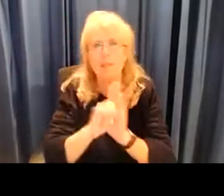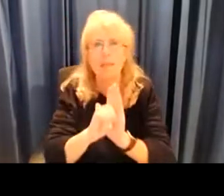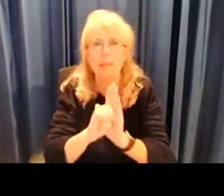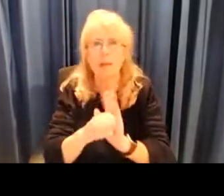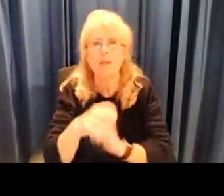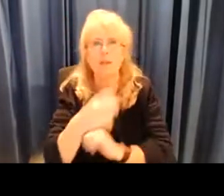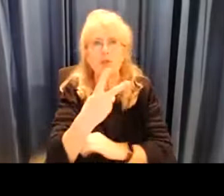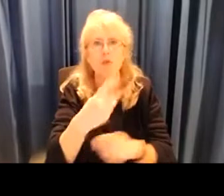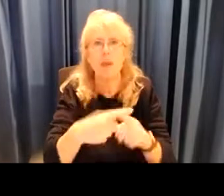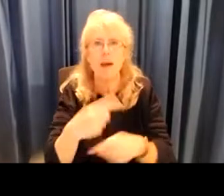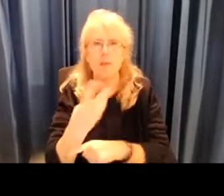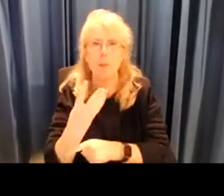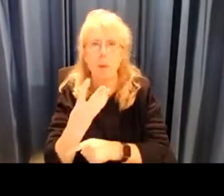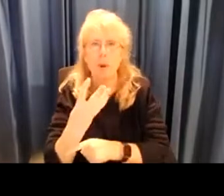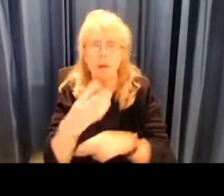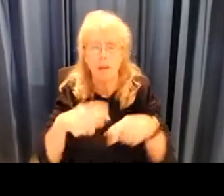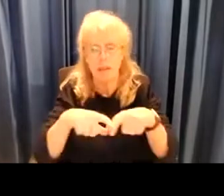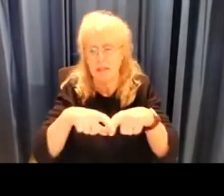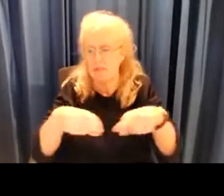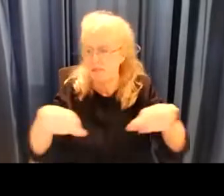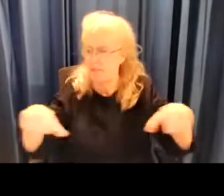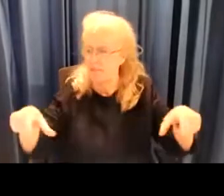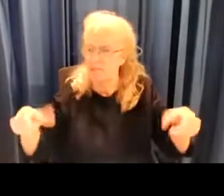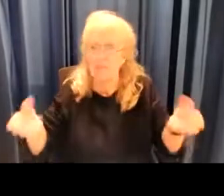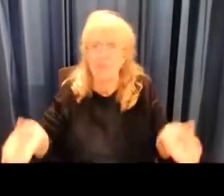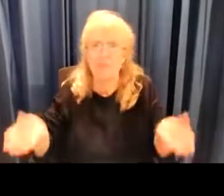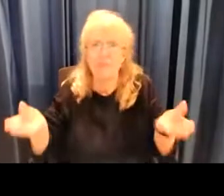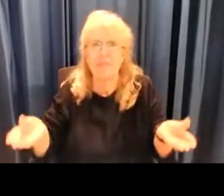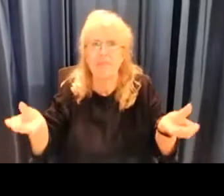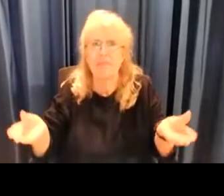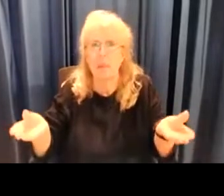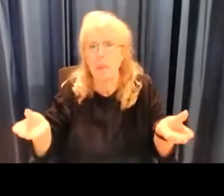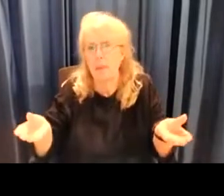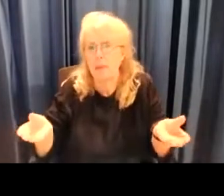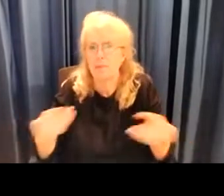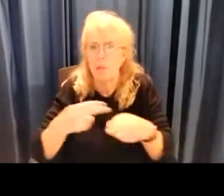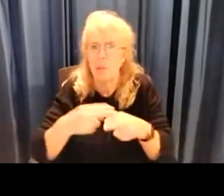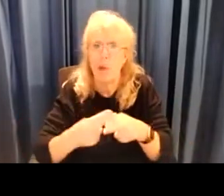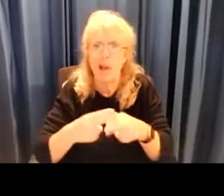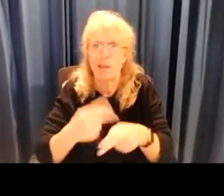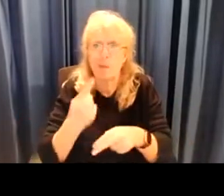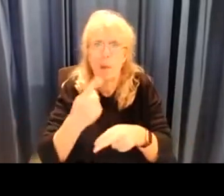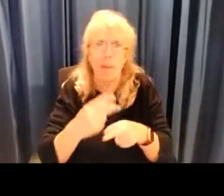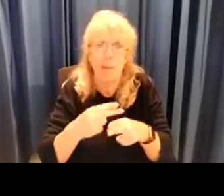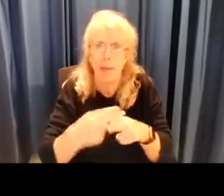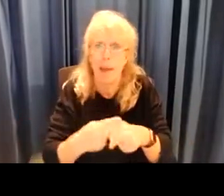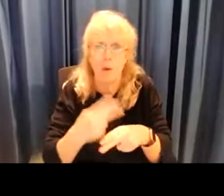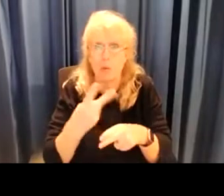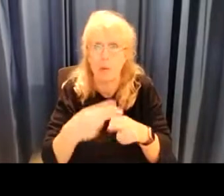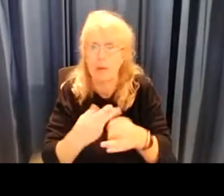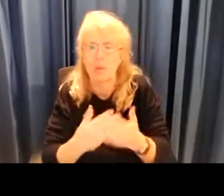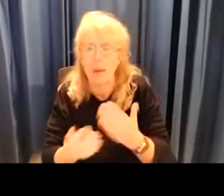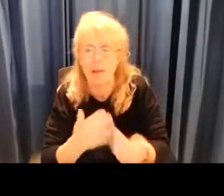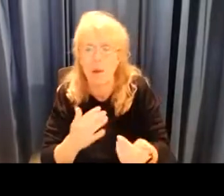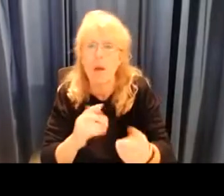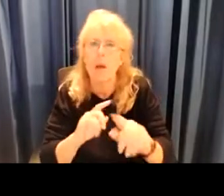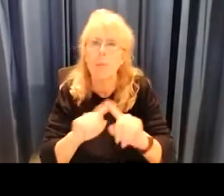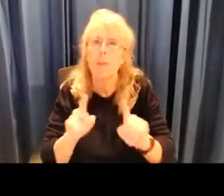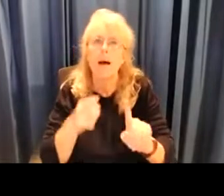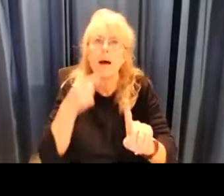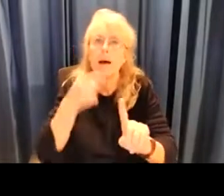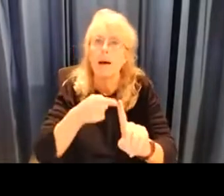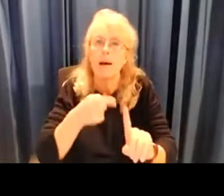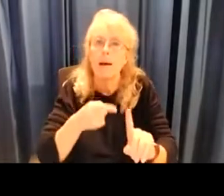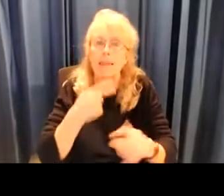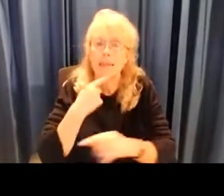the 2x4 weighs X amount of, a pound or whatever it is, 2 pounds or something like that. But something like 60% of